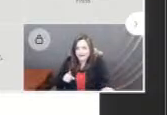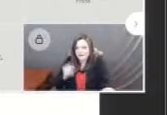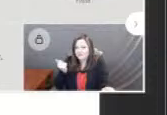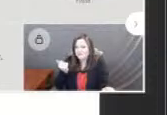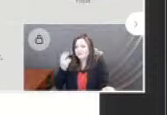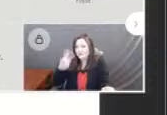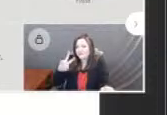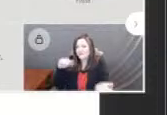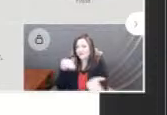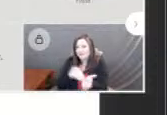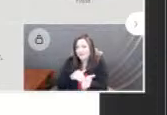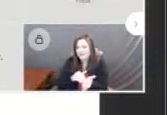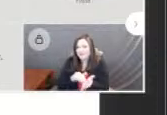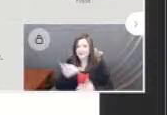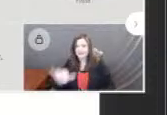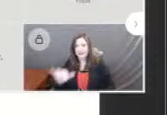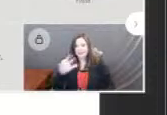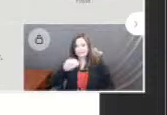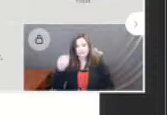just